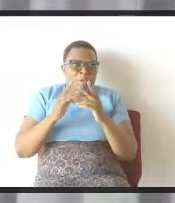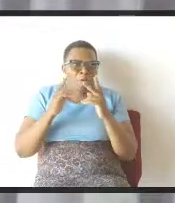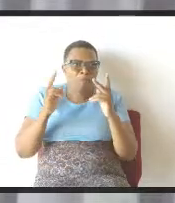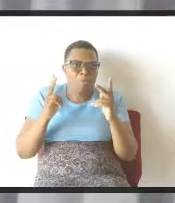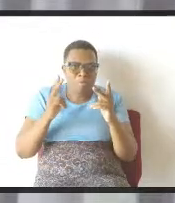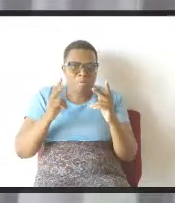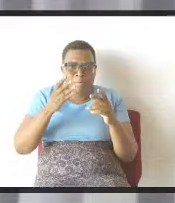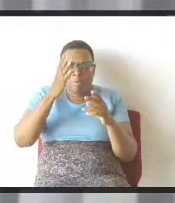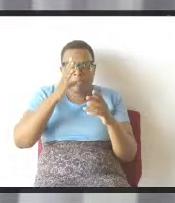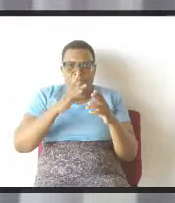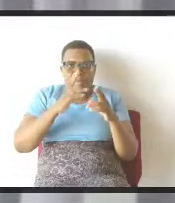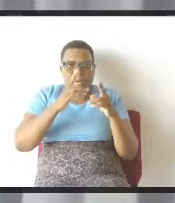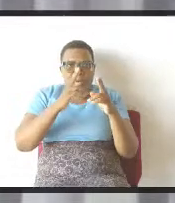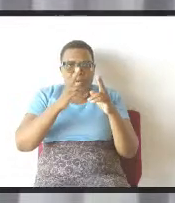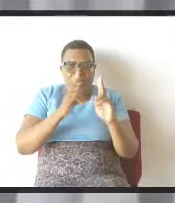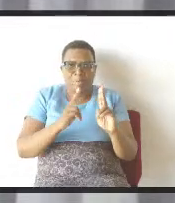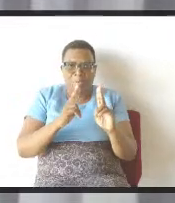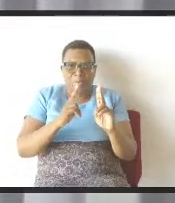God-honoring,